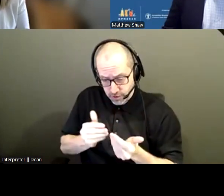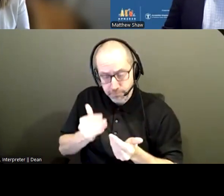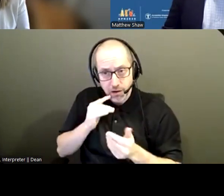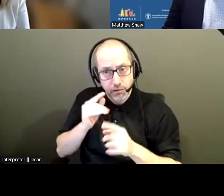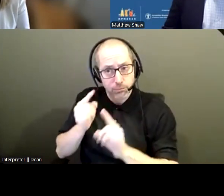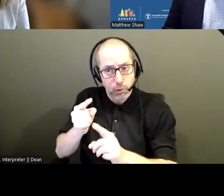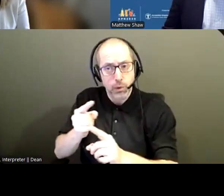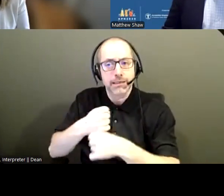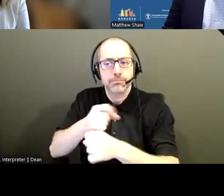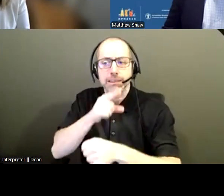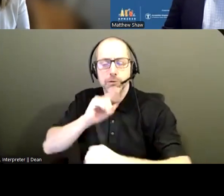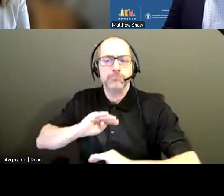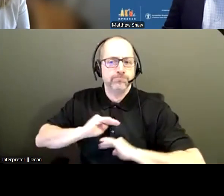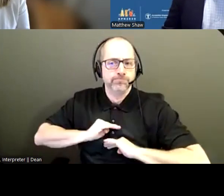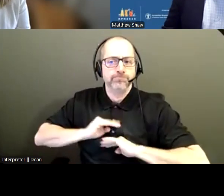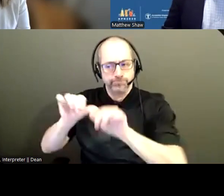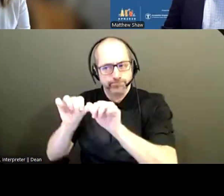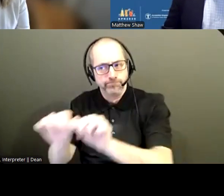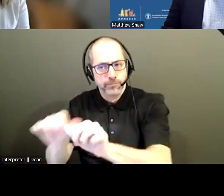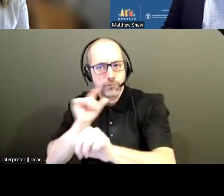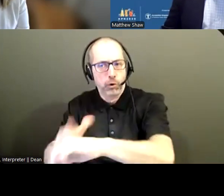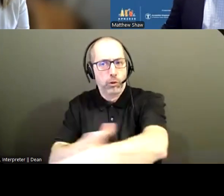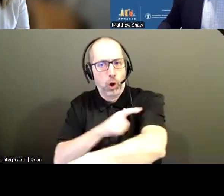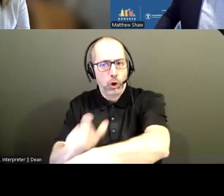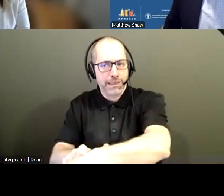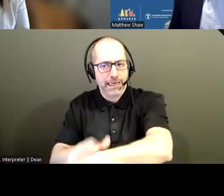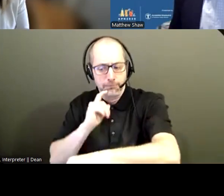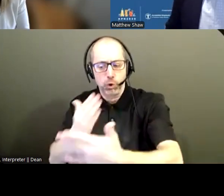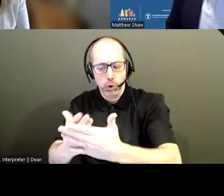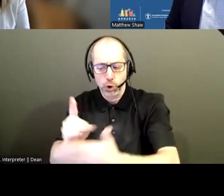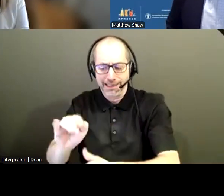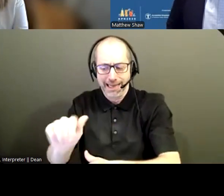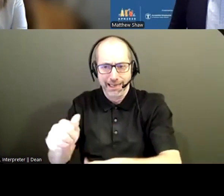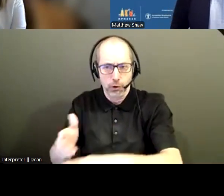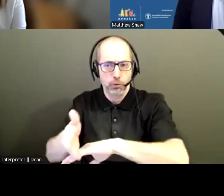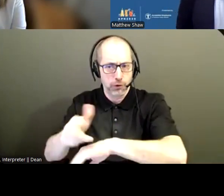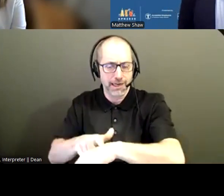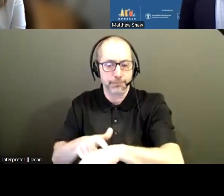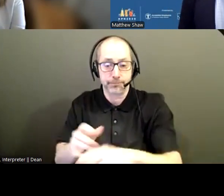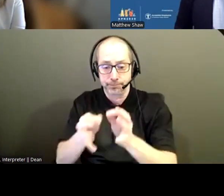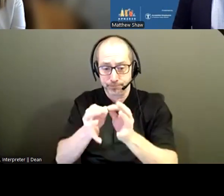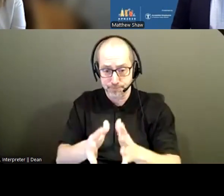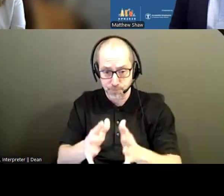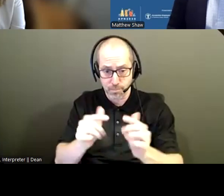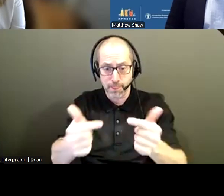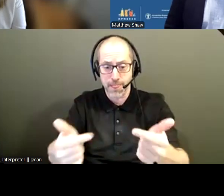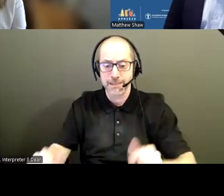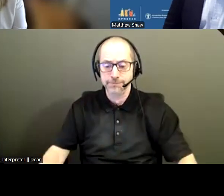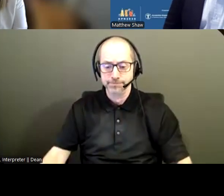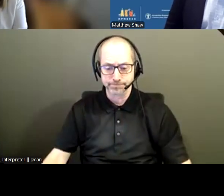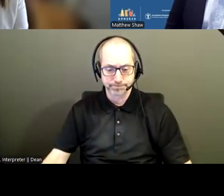for the long term and have good data over time. I So think that's that's a the really, first thing I thought.